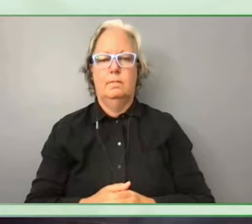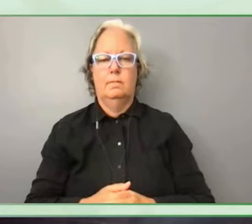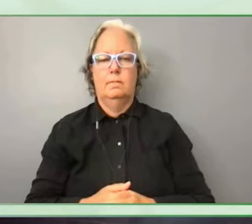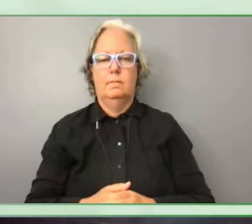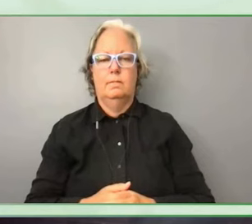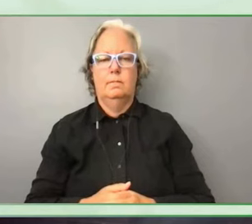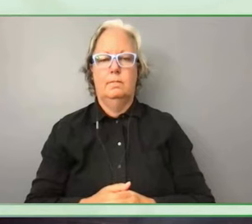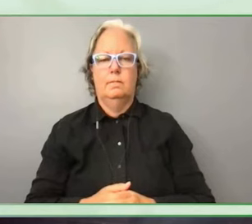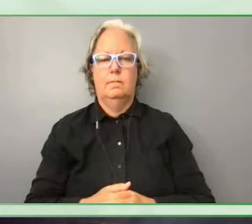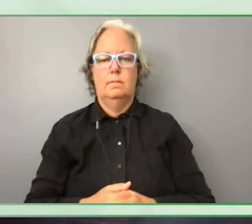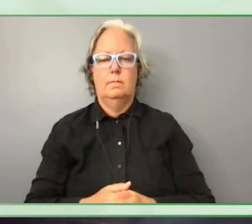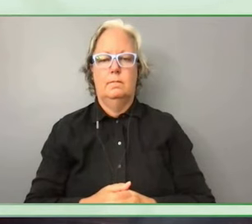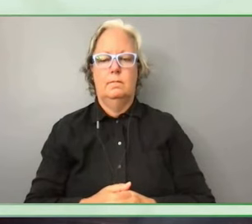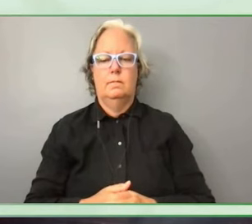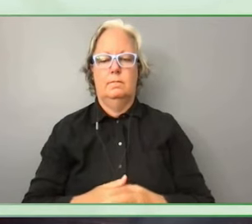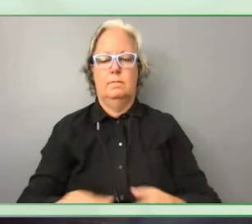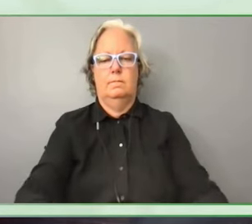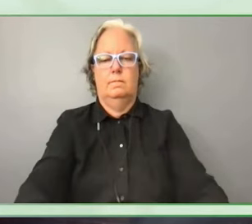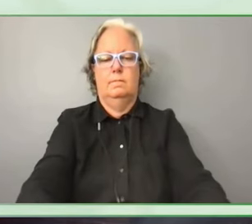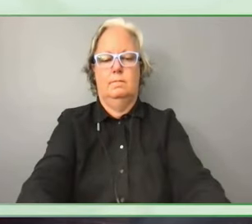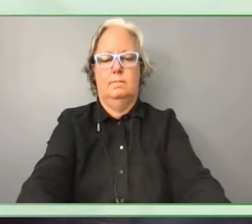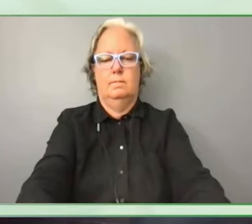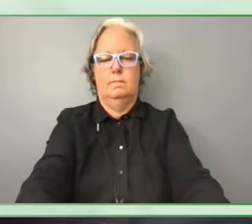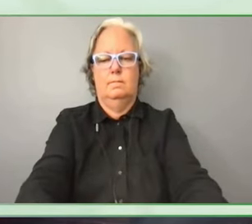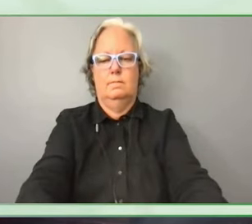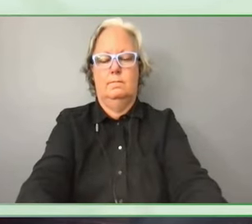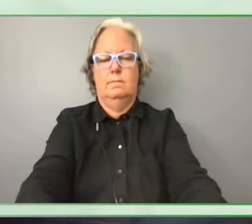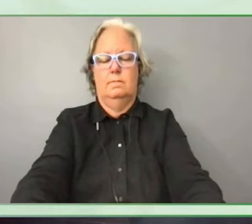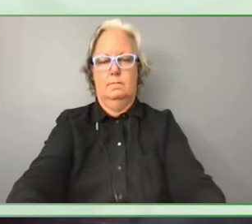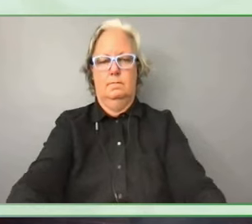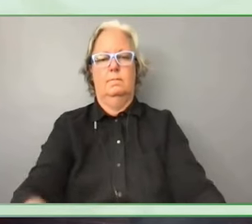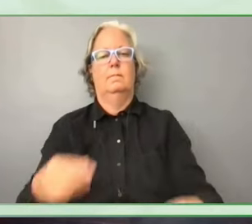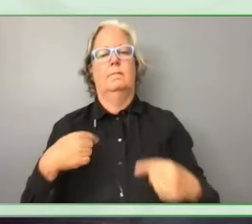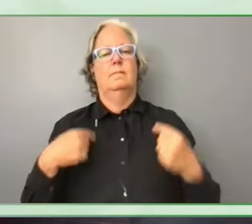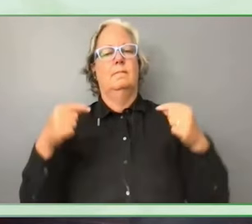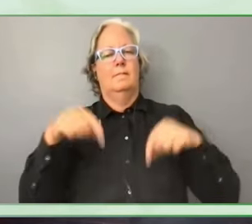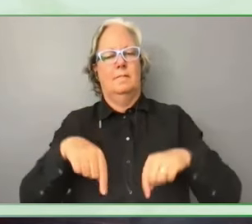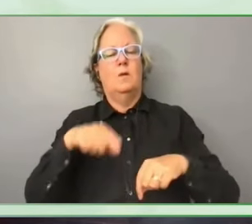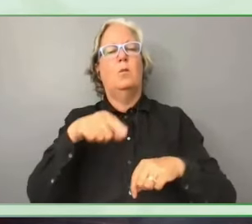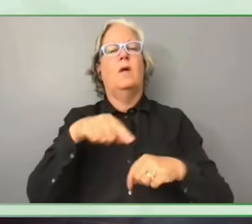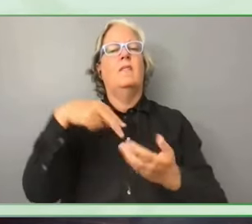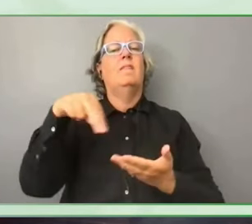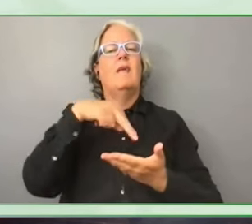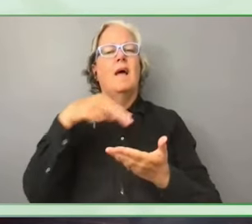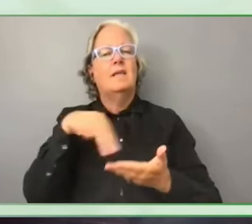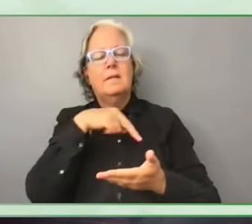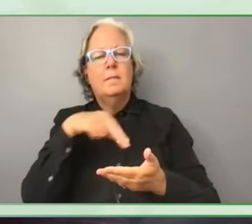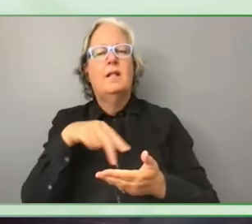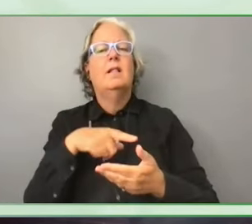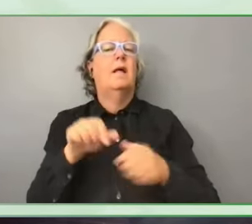I'm Connie VANDARAKIS with DanceAbility International and Disability Pride PA.